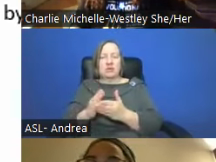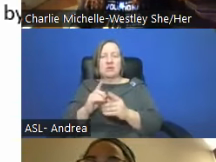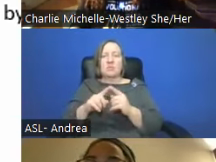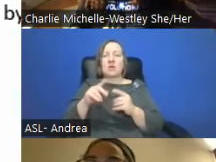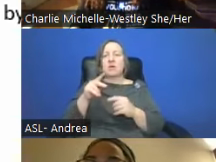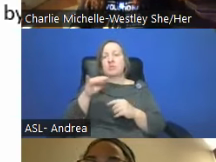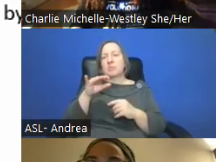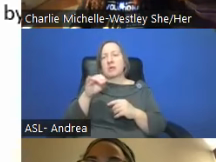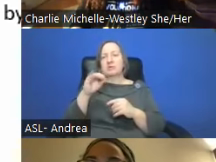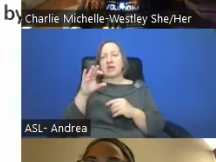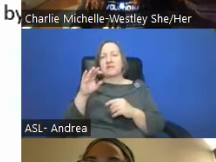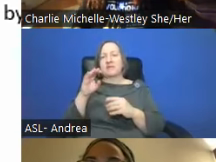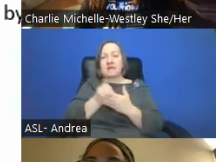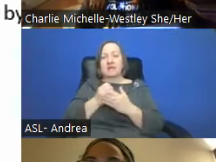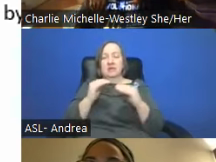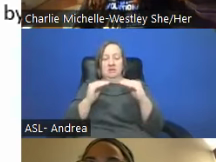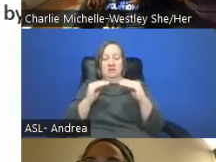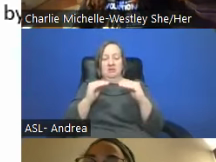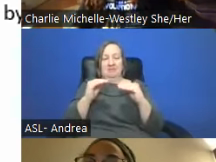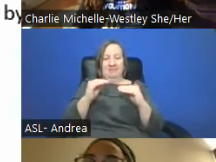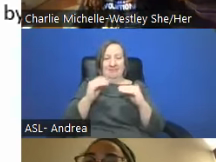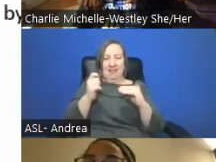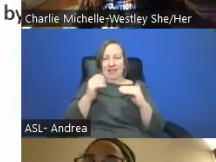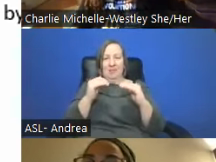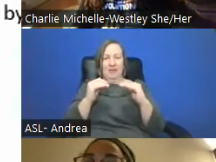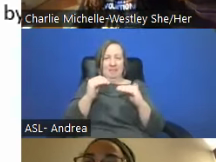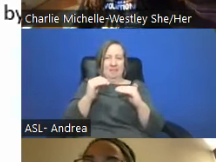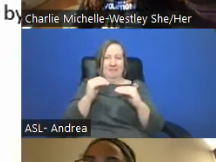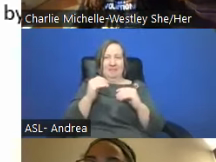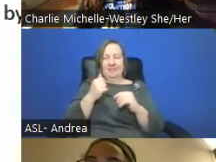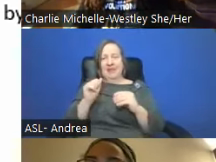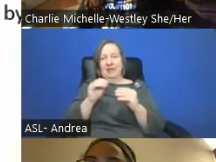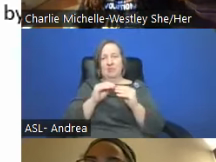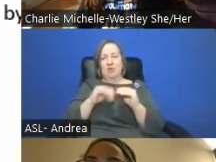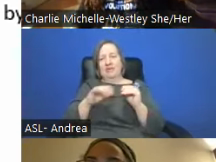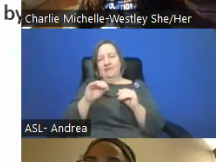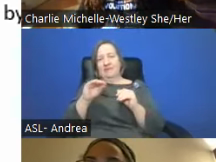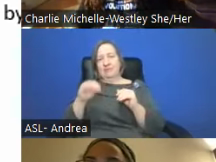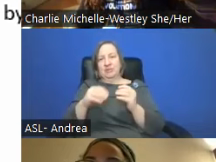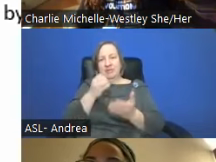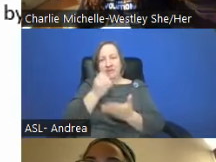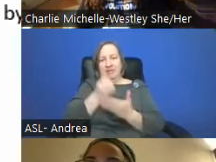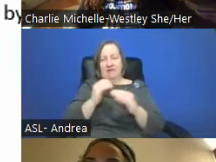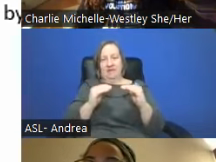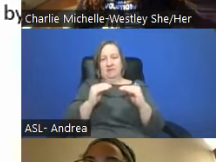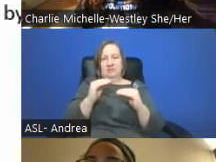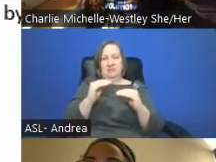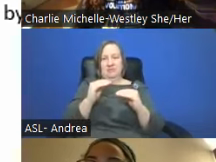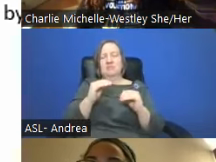preponderance of the evidence just means 50% plus 1. A little bit, anything more than 50% of the evidence says that